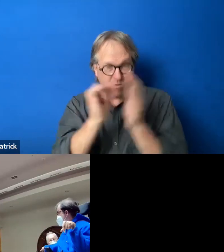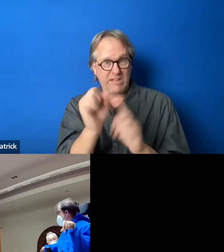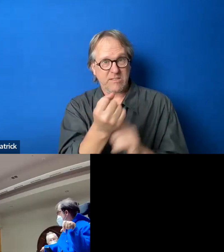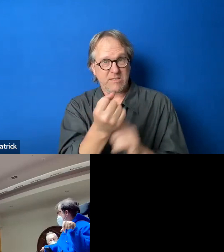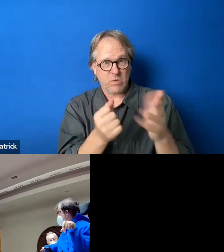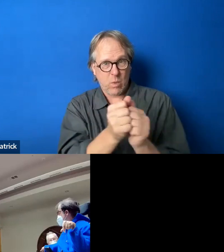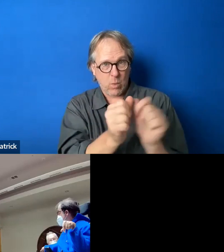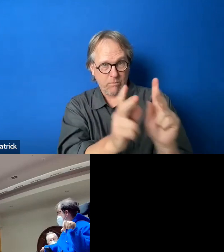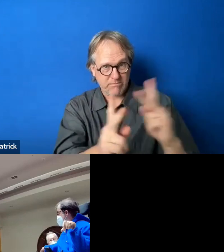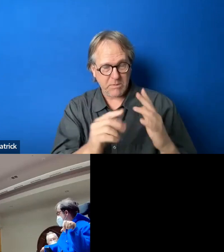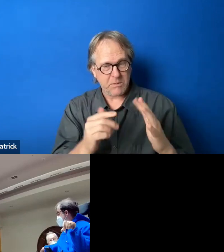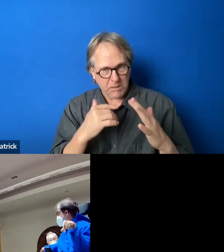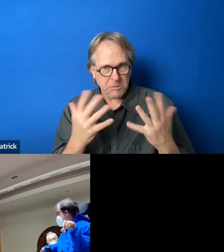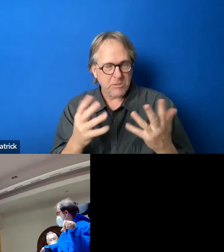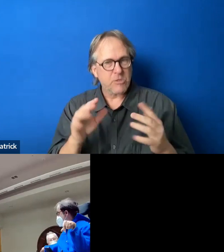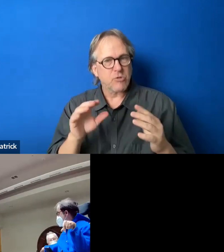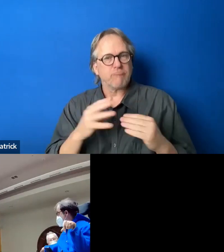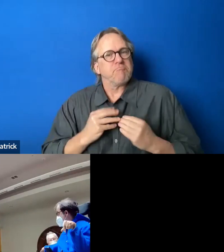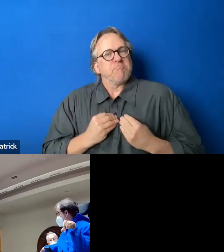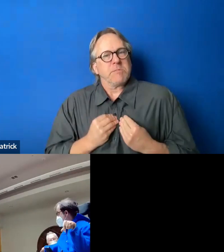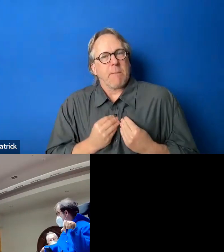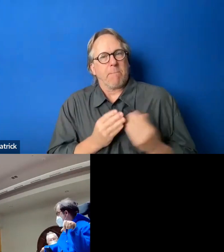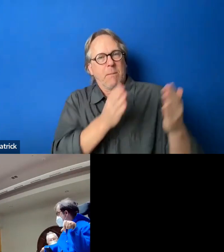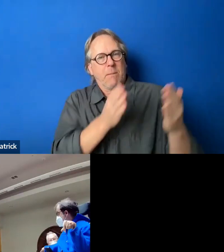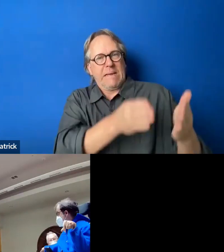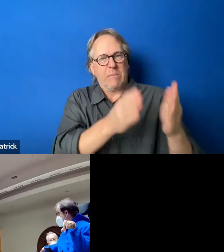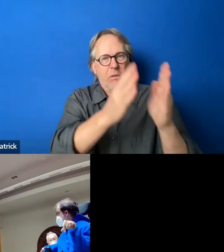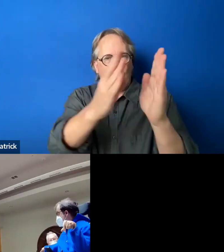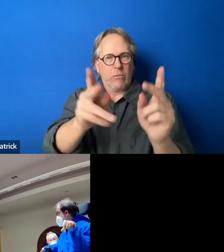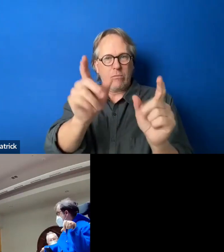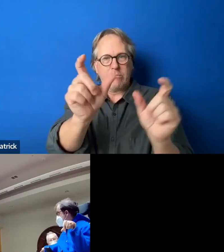And we can learn to just accept other people